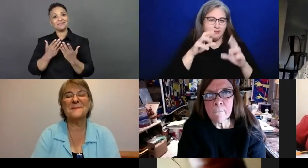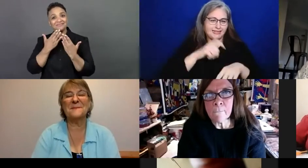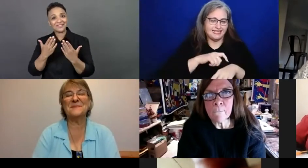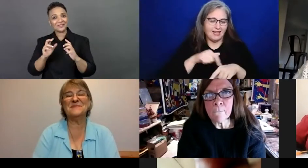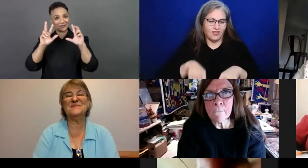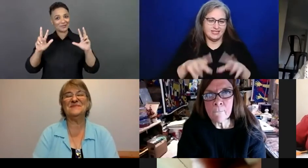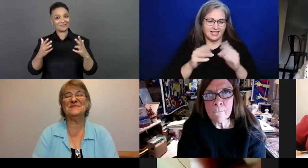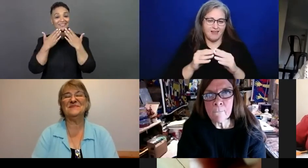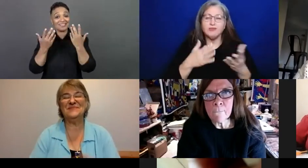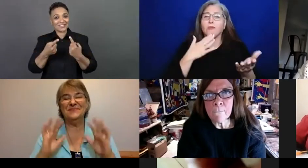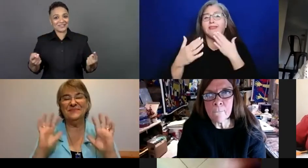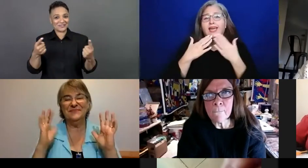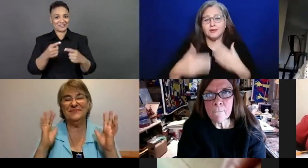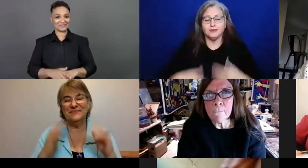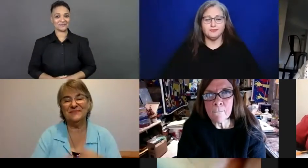you, everybody.